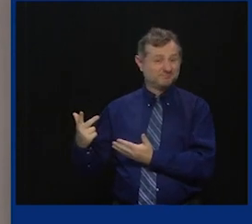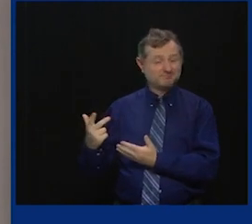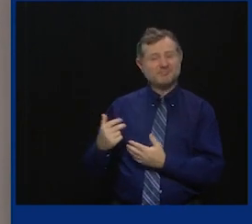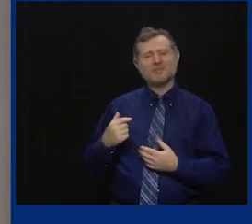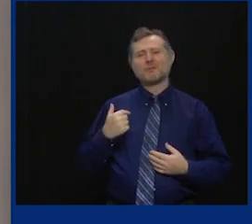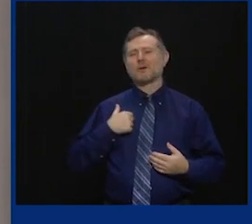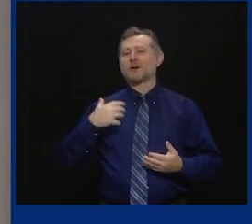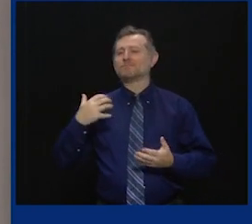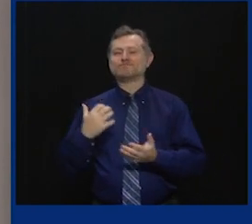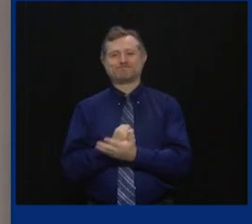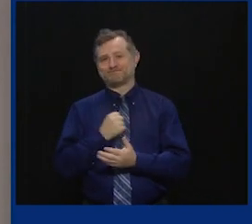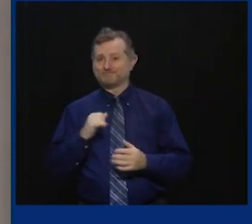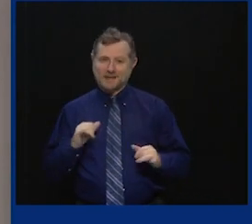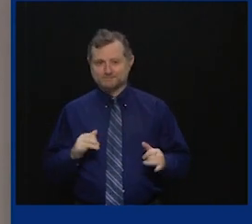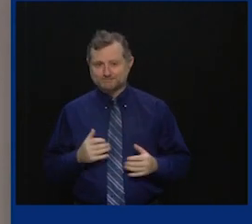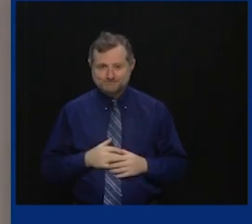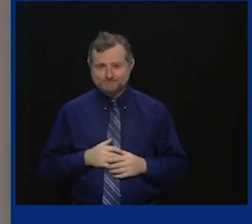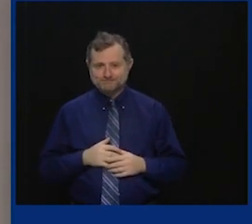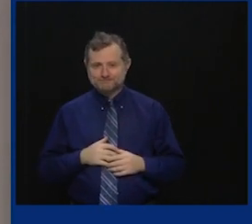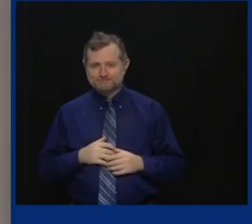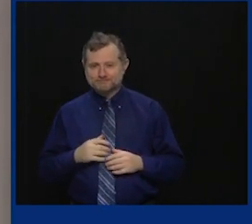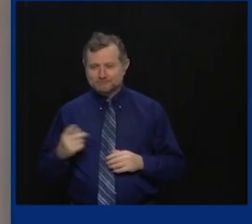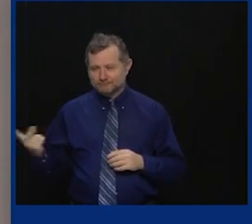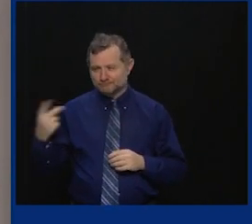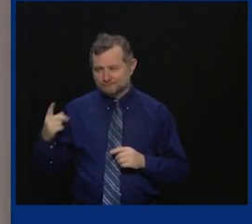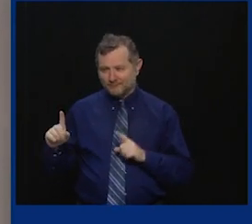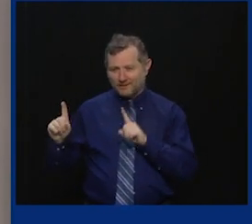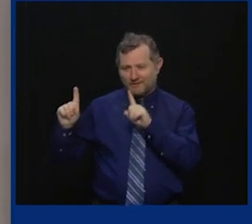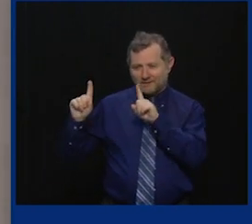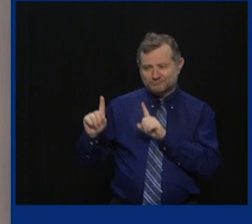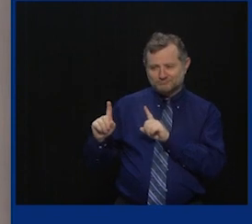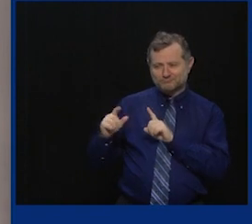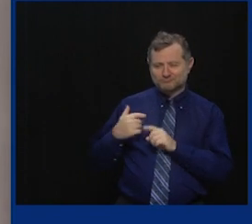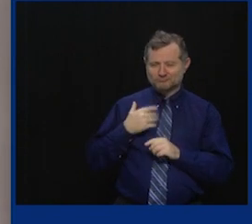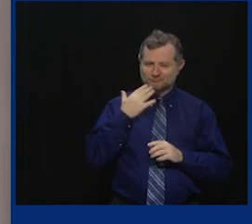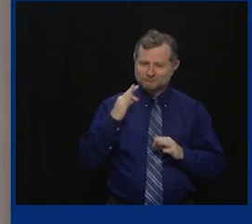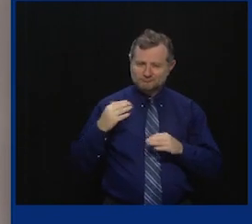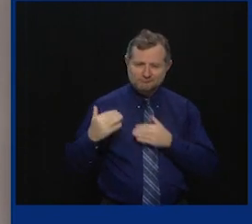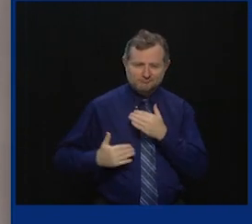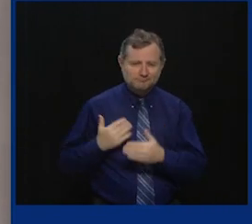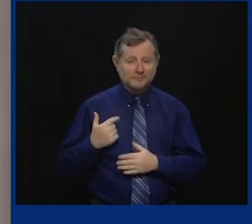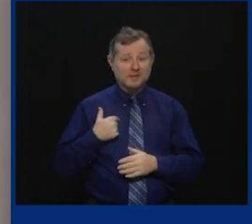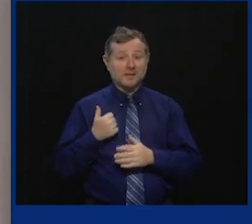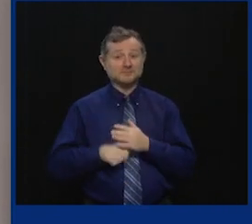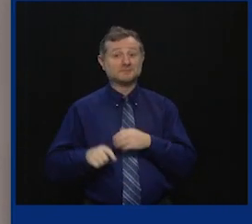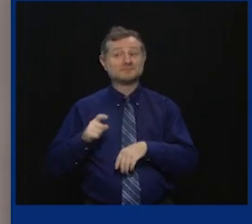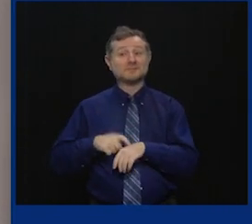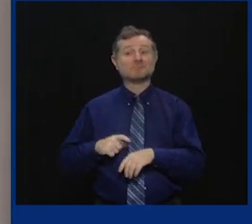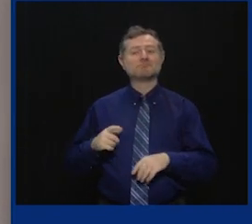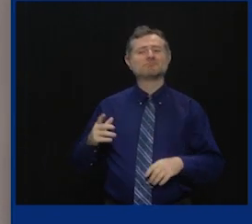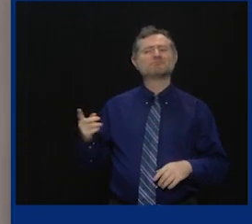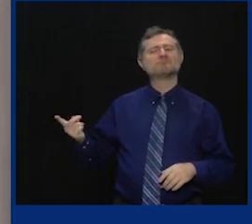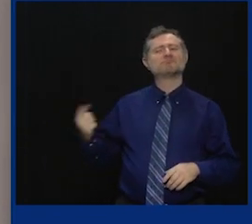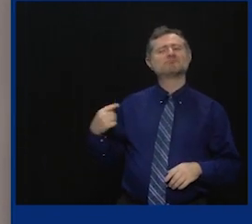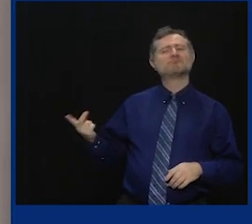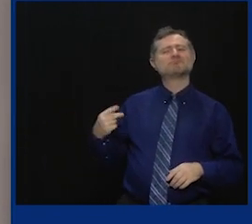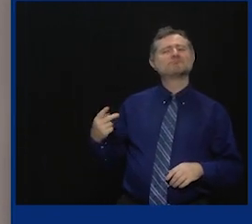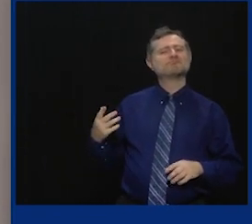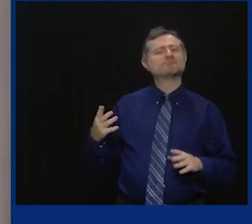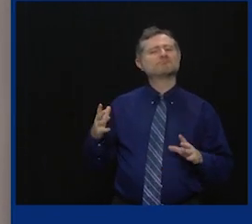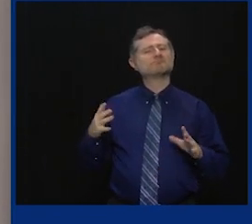you several times. And each time is extremely